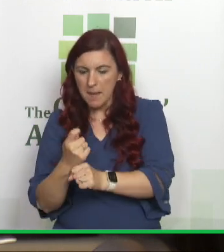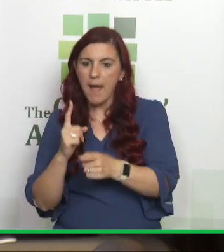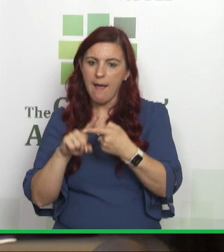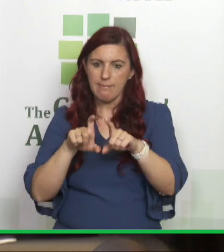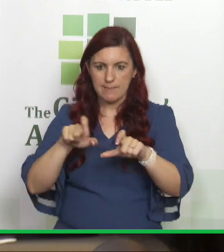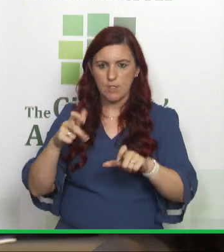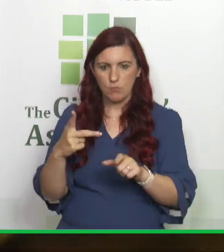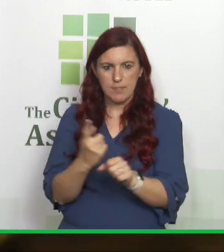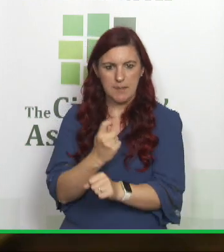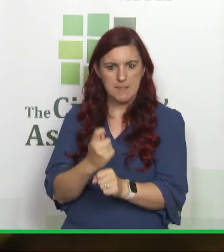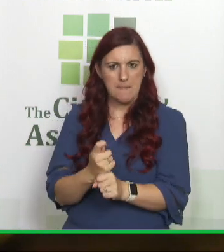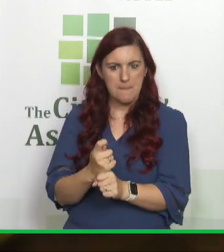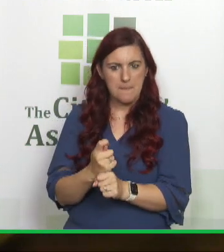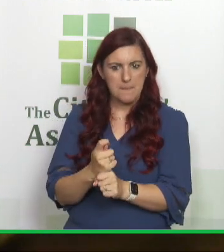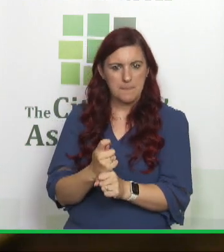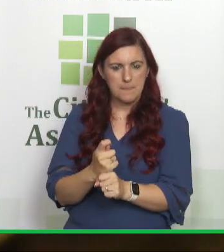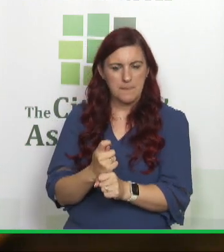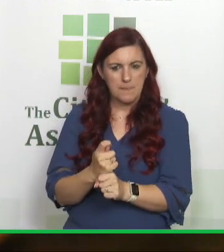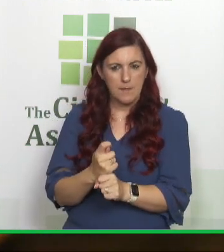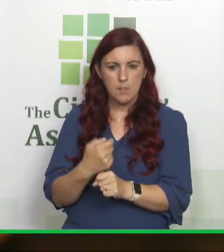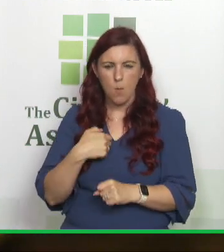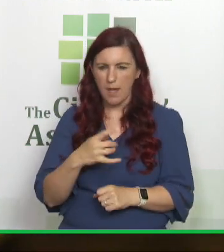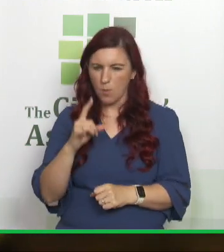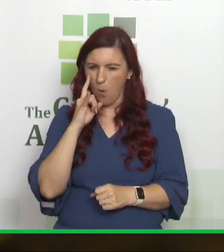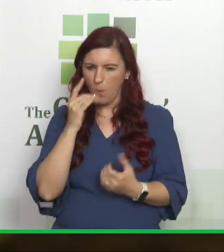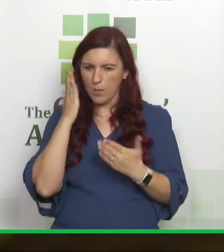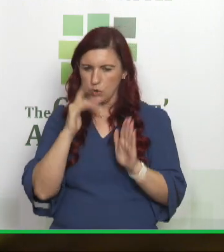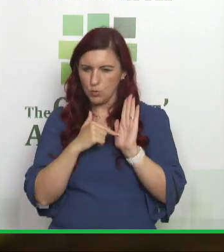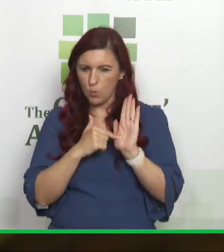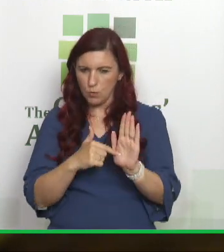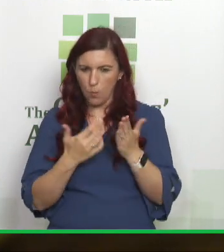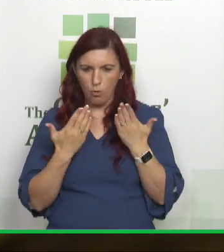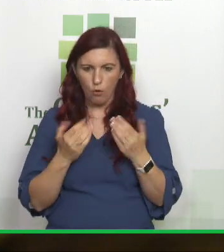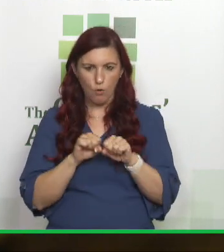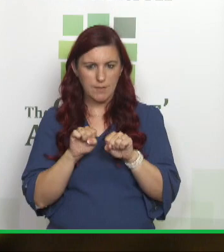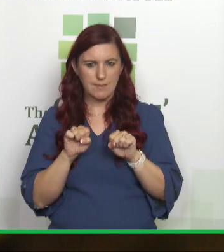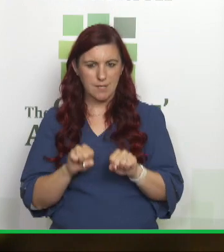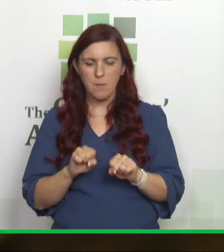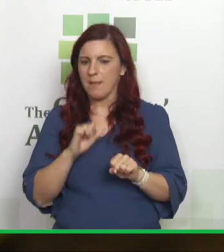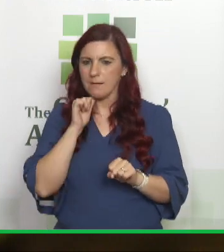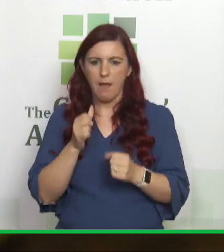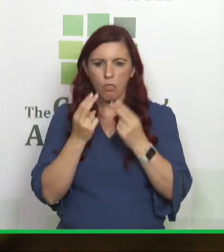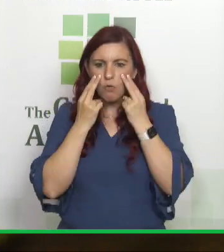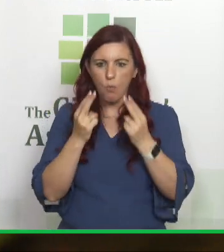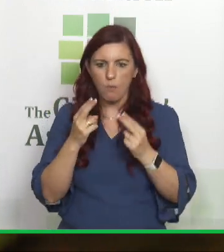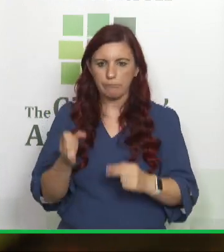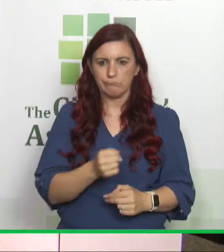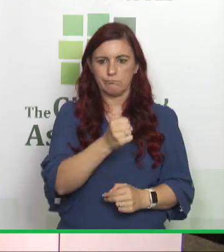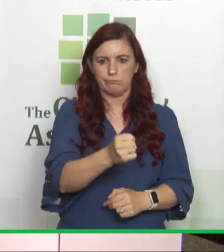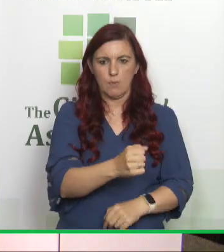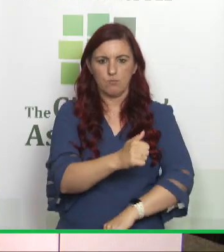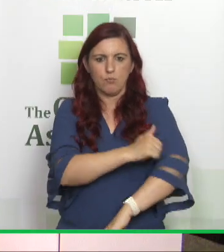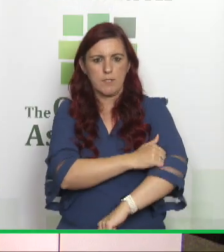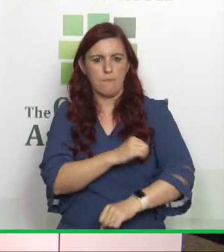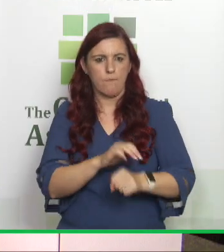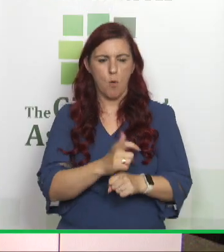offence. So I hope that this illustrates that in our current system, it is not the norm to be imprisoned for